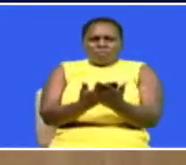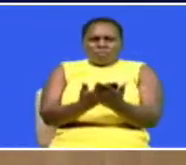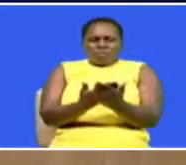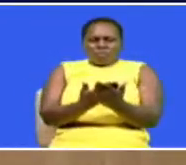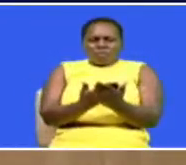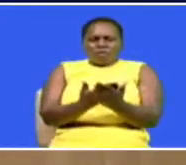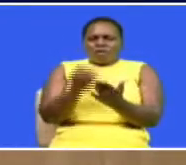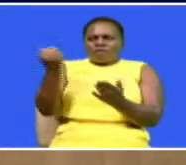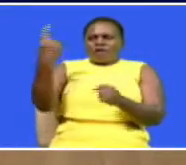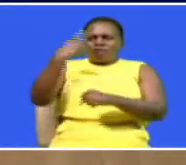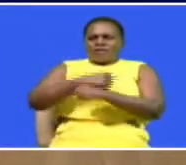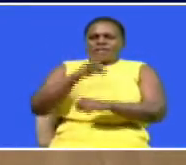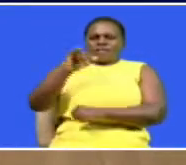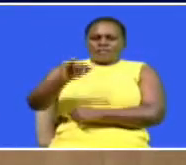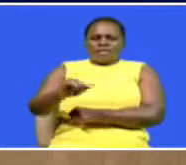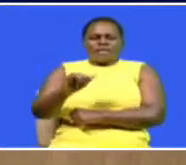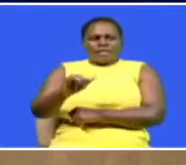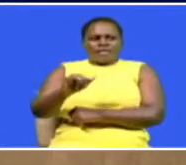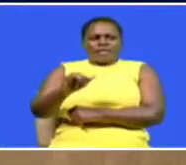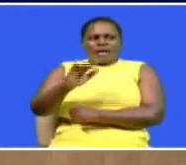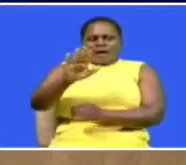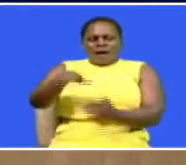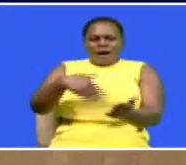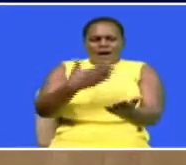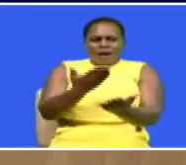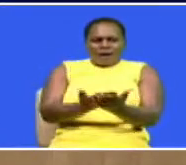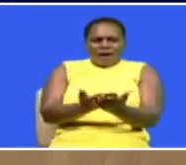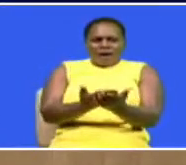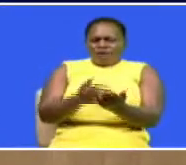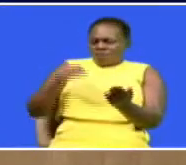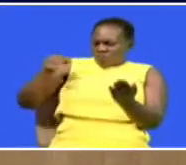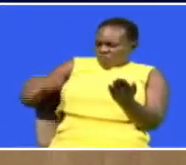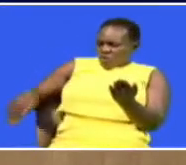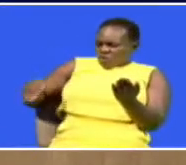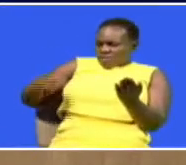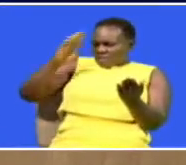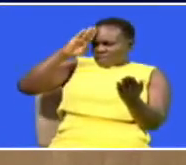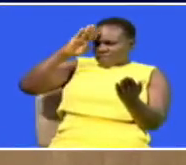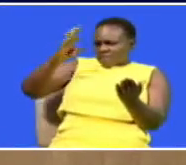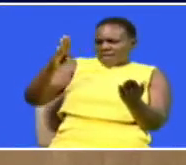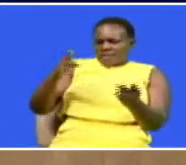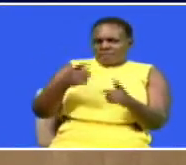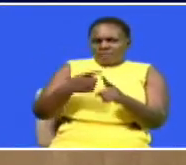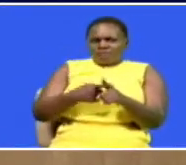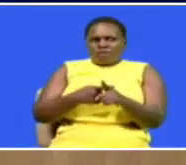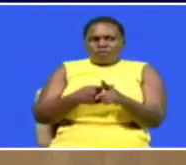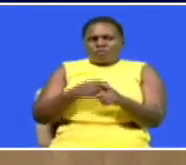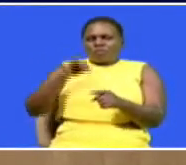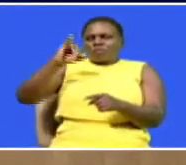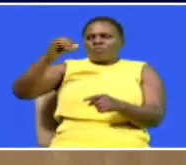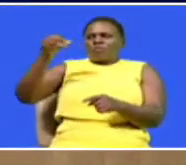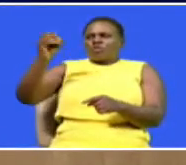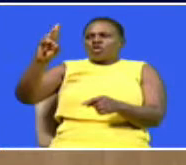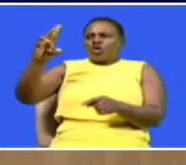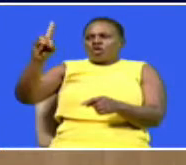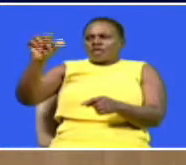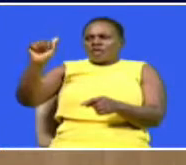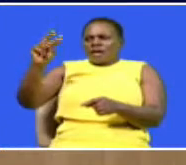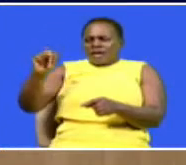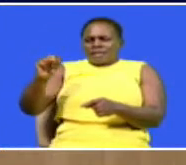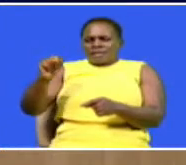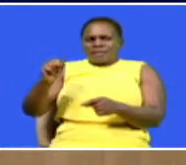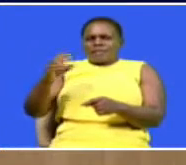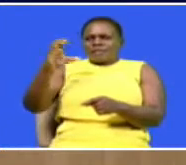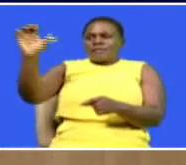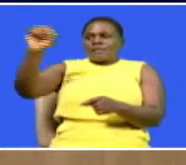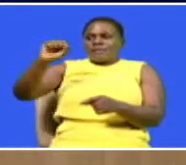stay. Miss World Odyssey arrived in the early hours of Sunday morning from Aqaba in Jordan. Tourism, Wildlife and Heritage